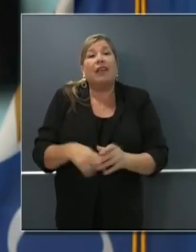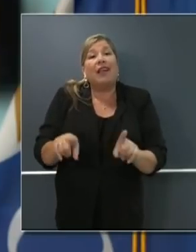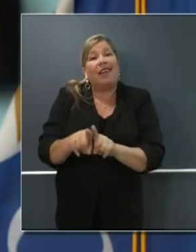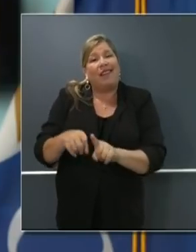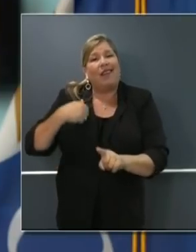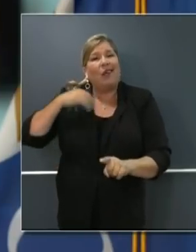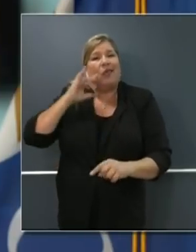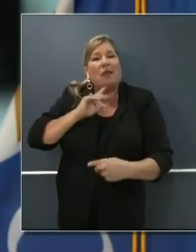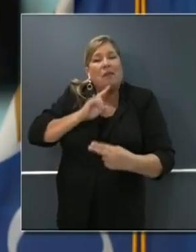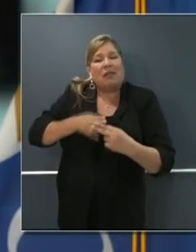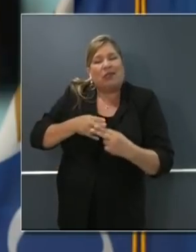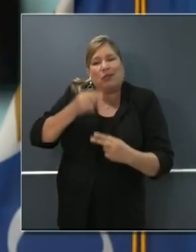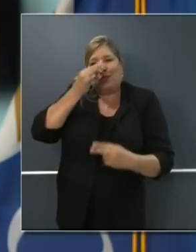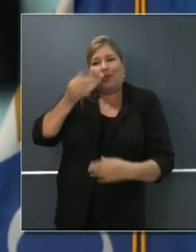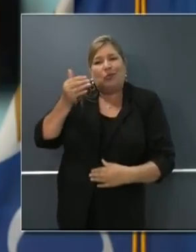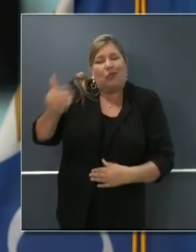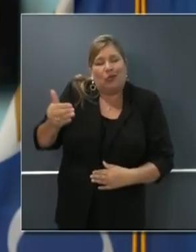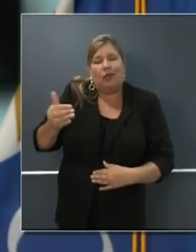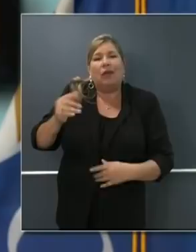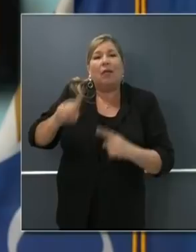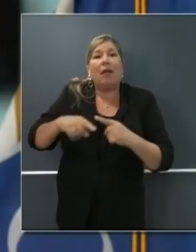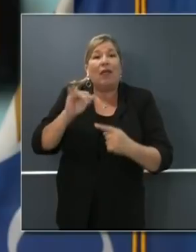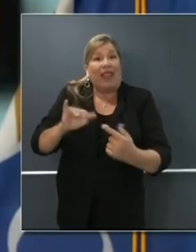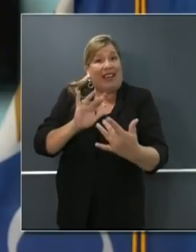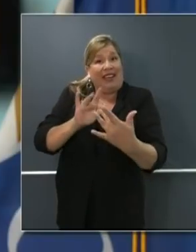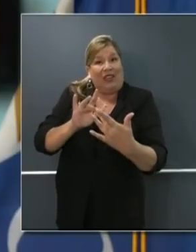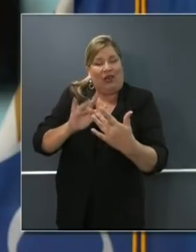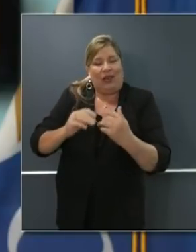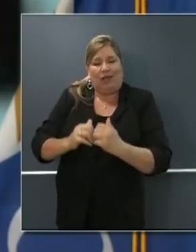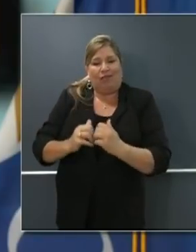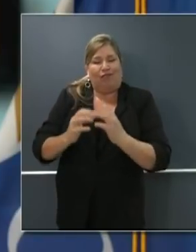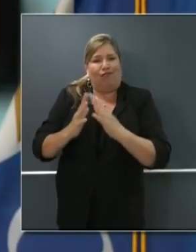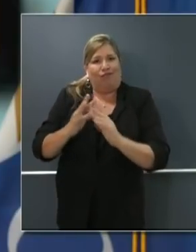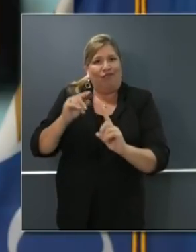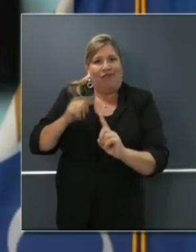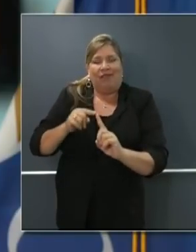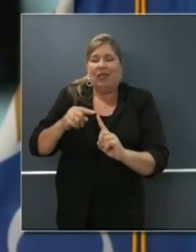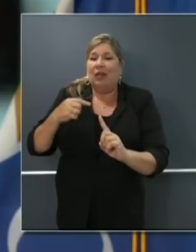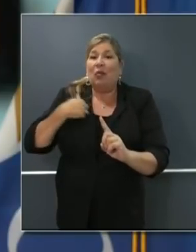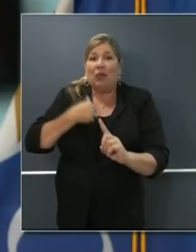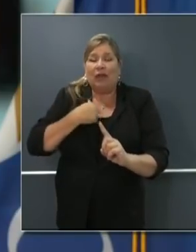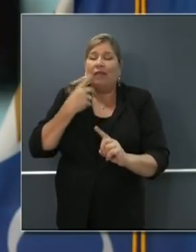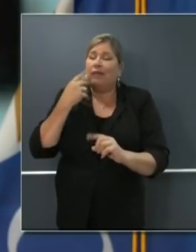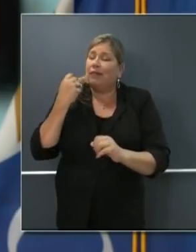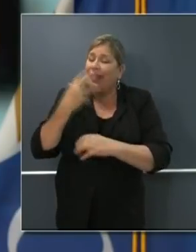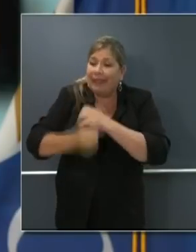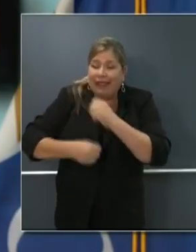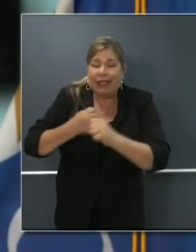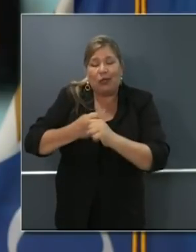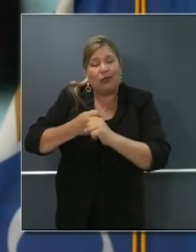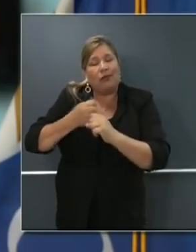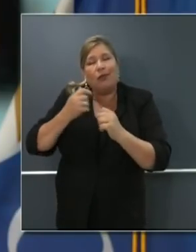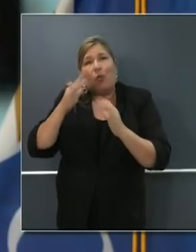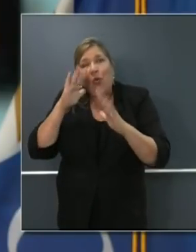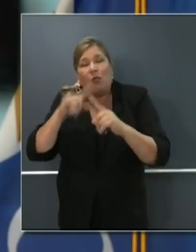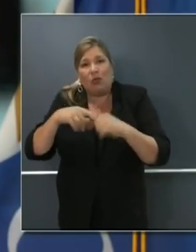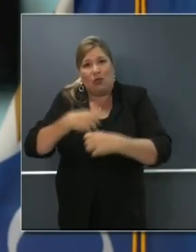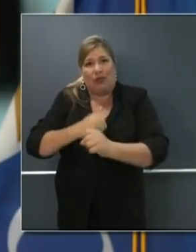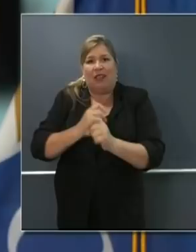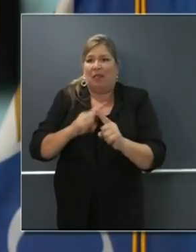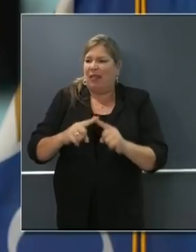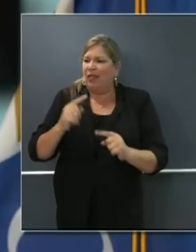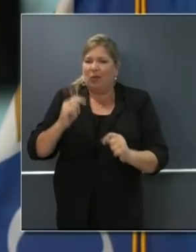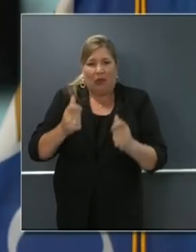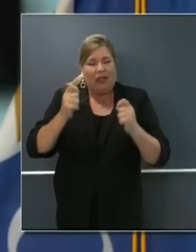in a moment, years and years in the making, weeks and weeks in its creation. And then additional positive news